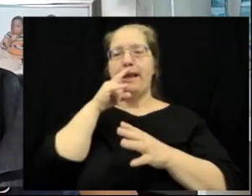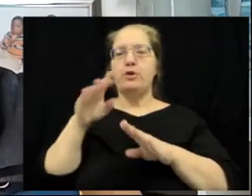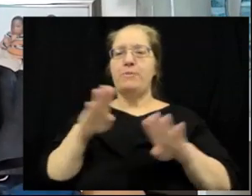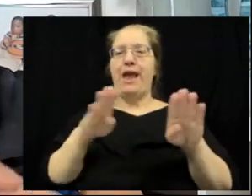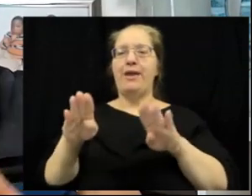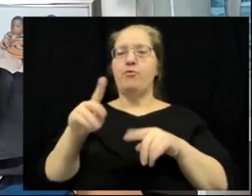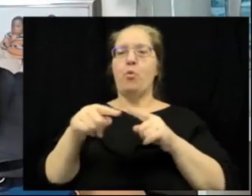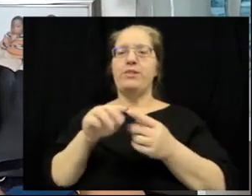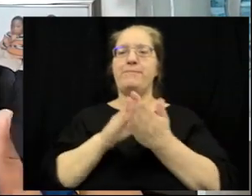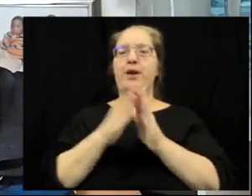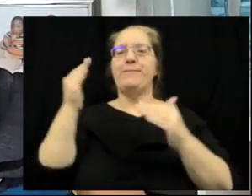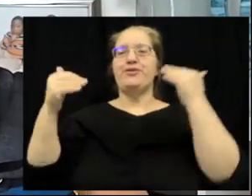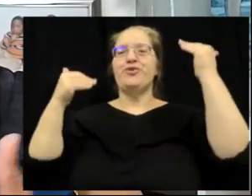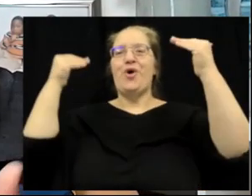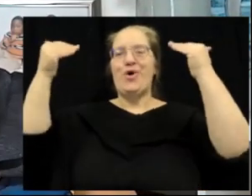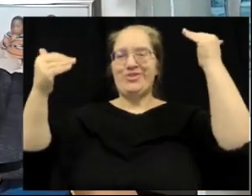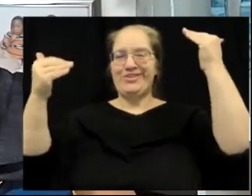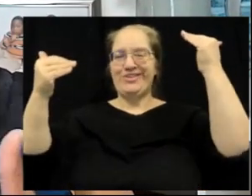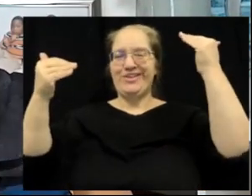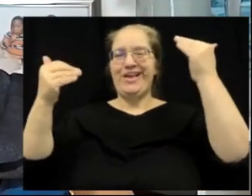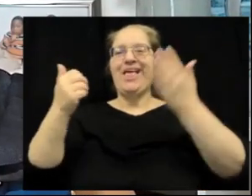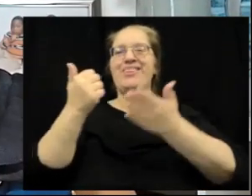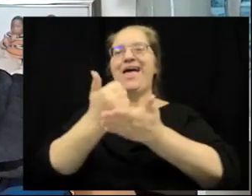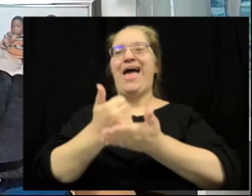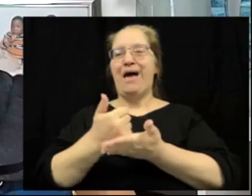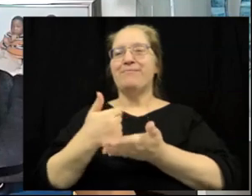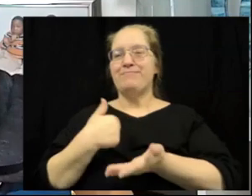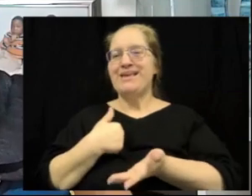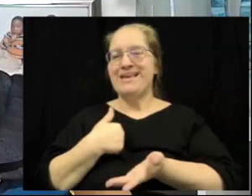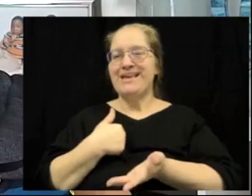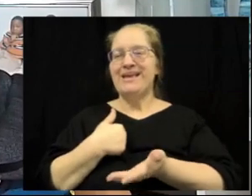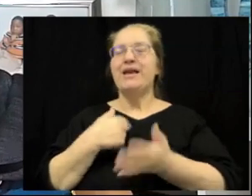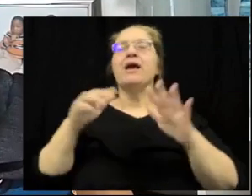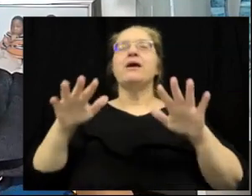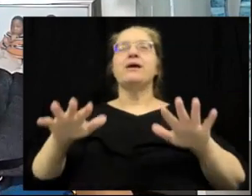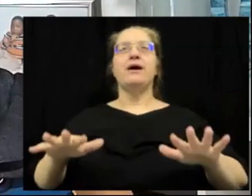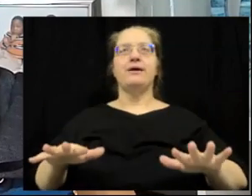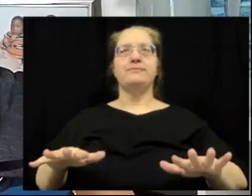adult? Then that kind of triggers you and goes, okay, remain calm.